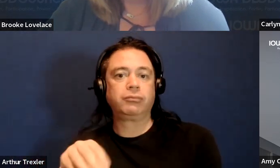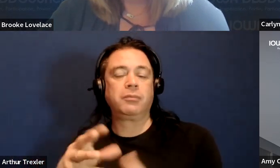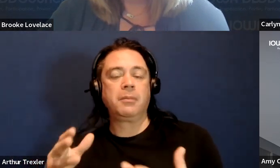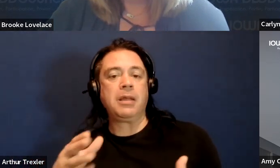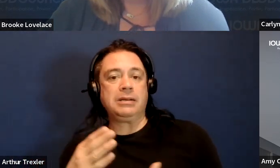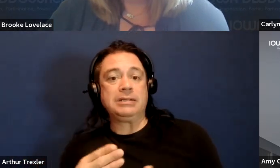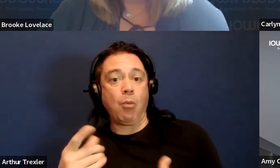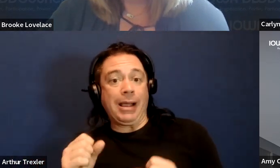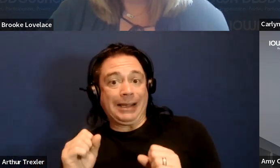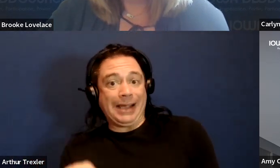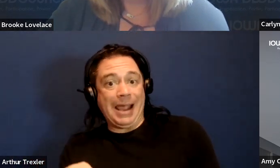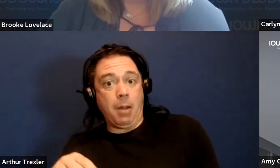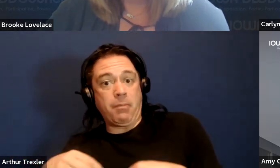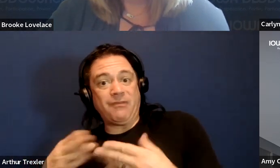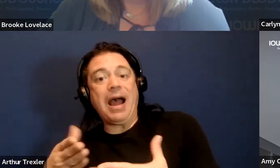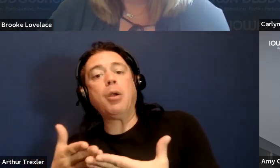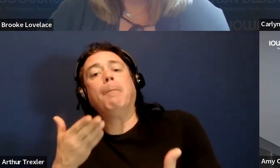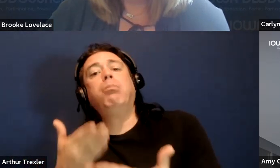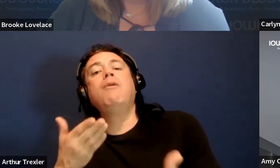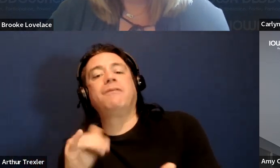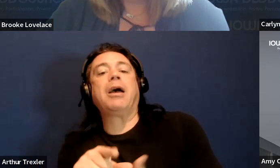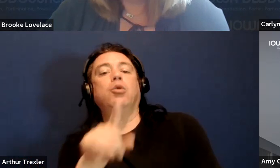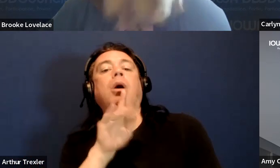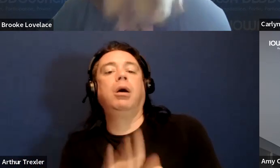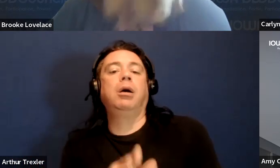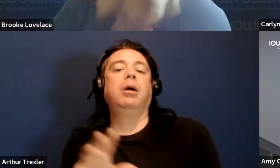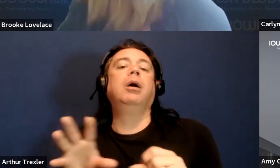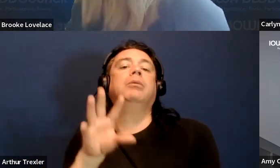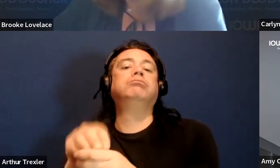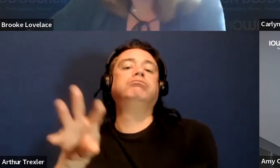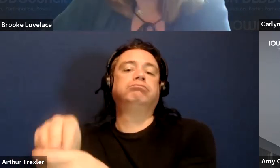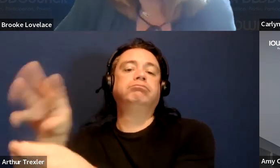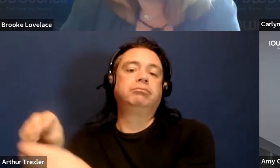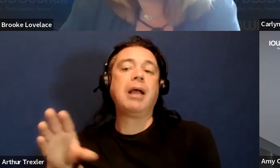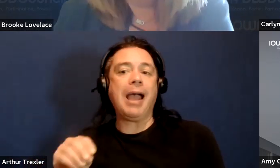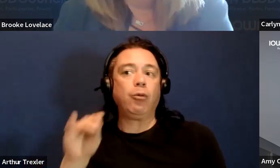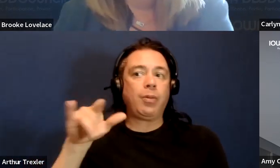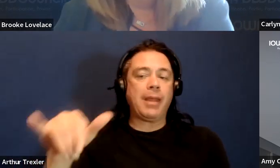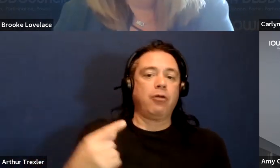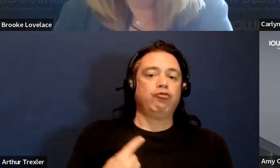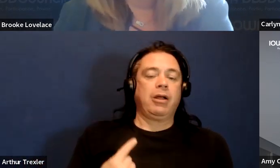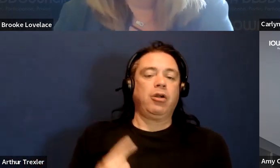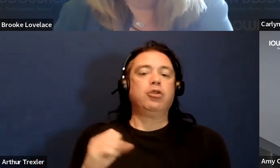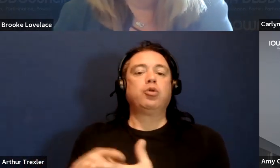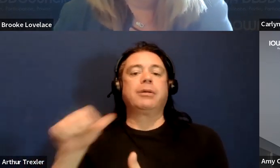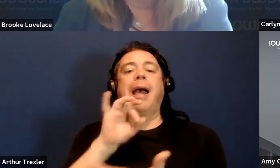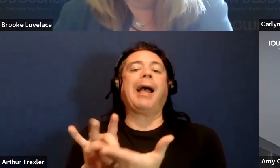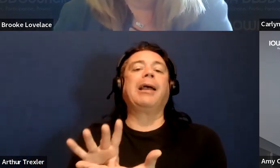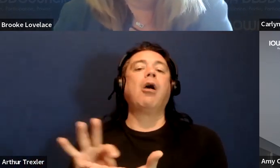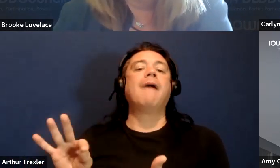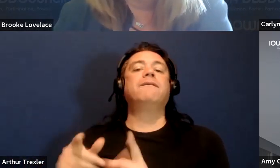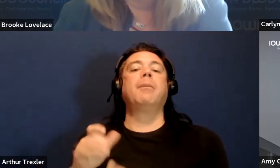the ability to provide the proof that they're doing that and do that on a regular basis so they're not kicked off their